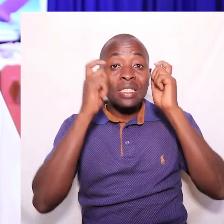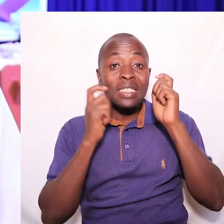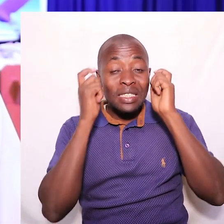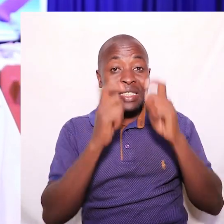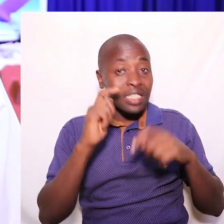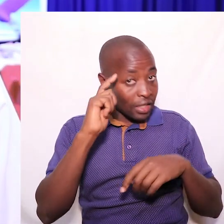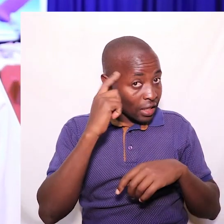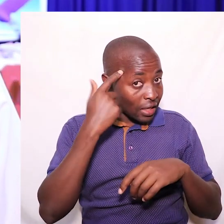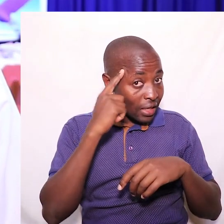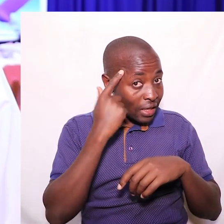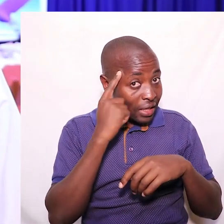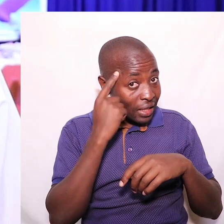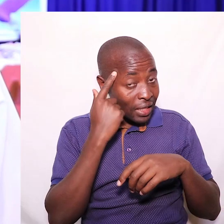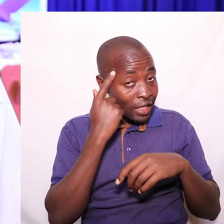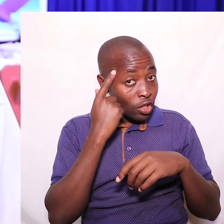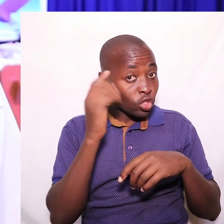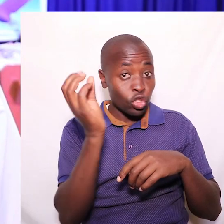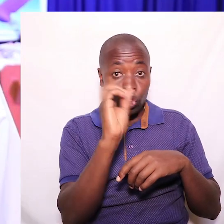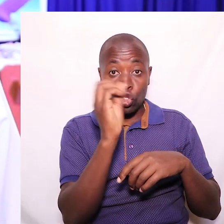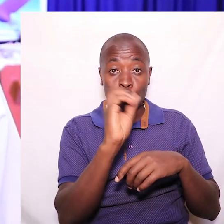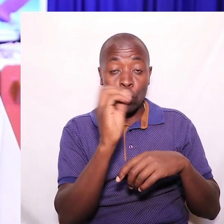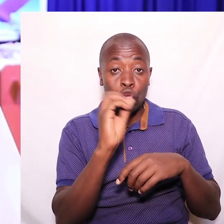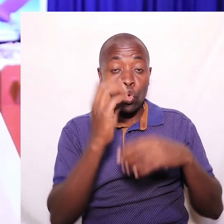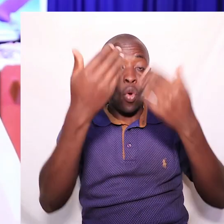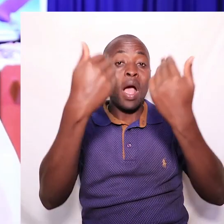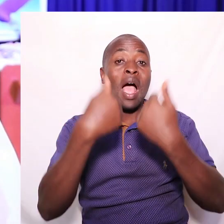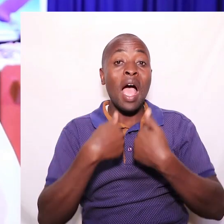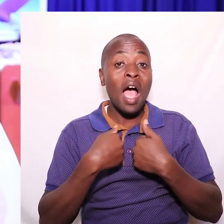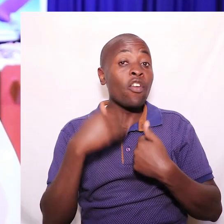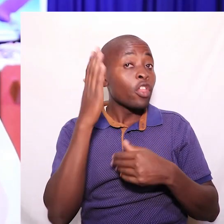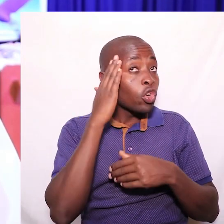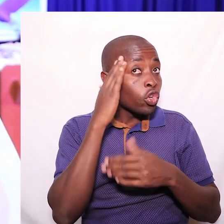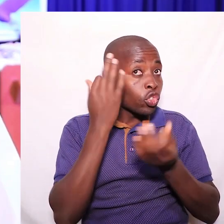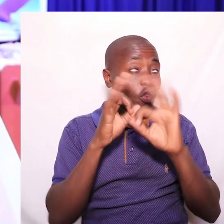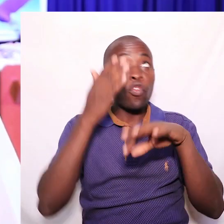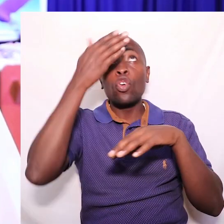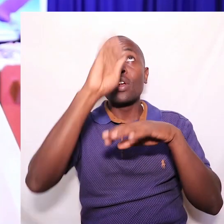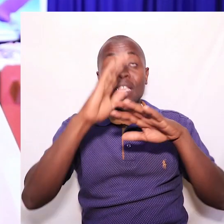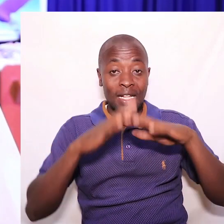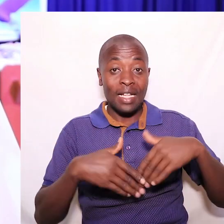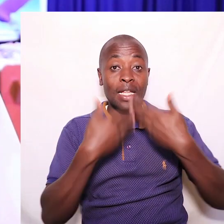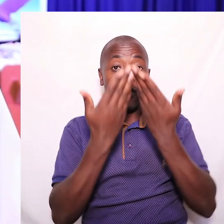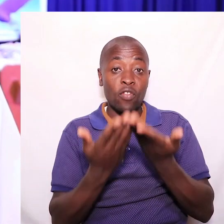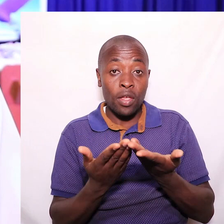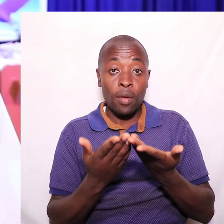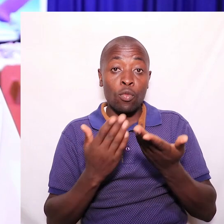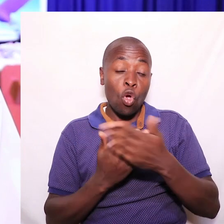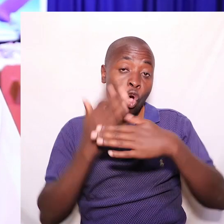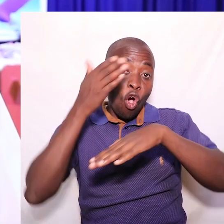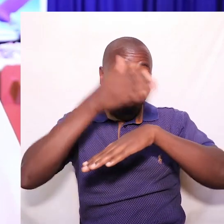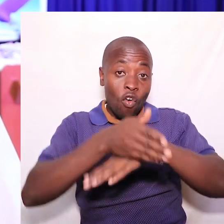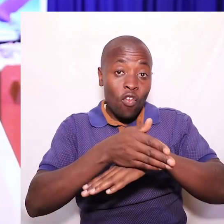not think it worthwhile to retain the knowledge of God, he gave them over to a depraved